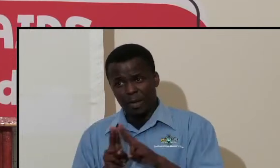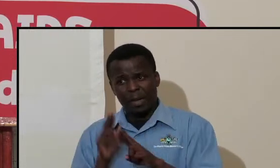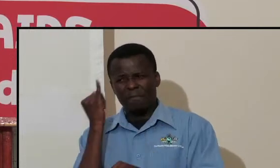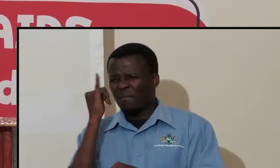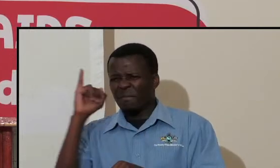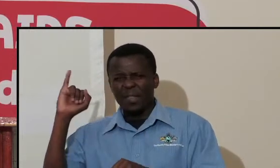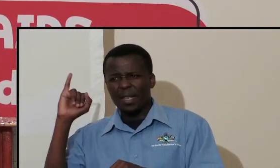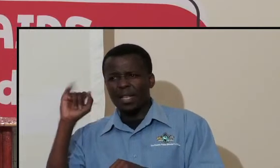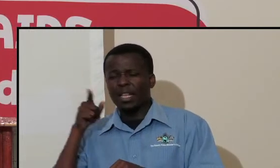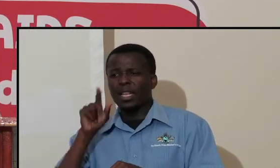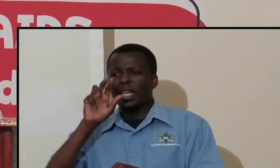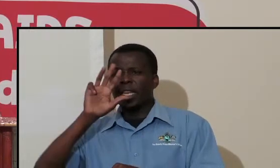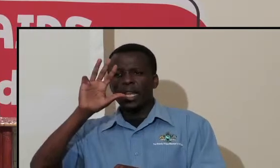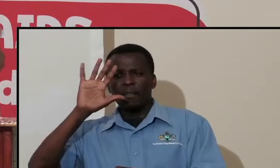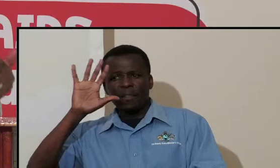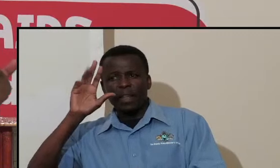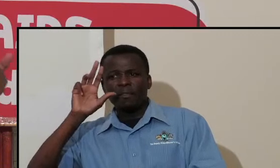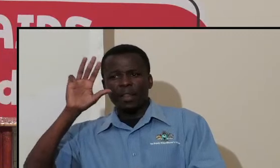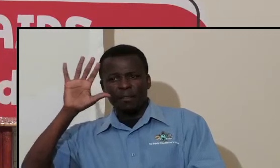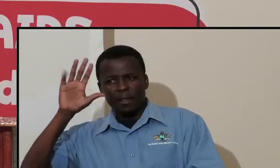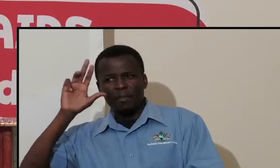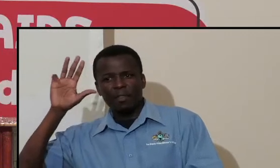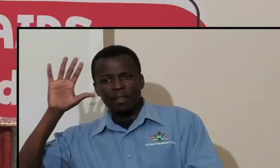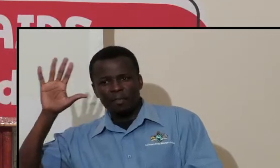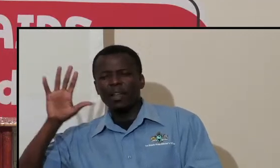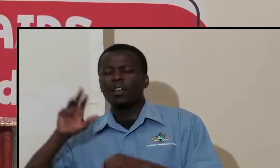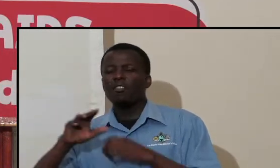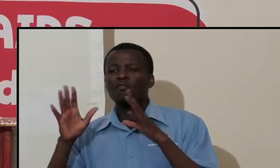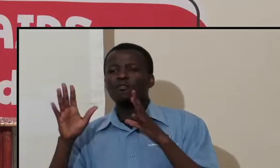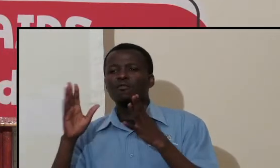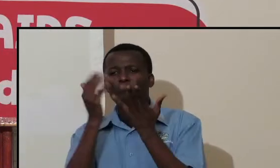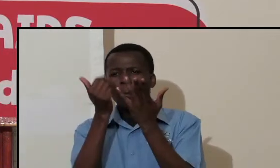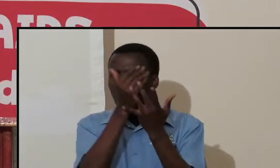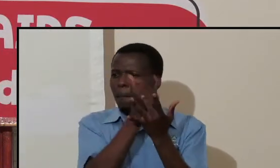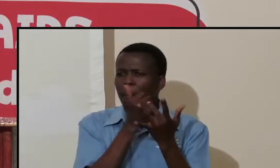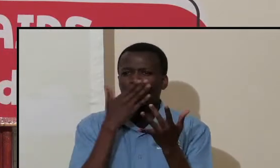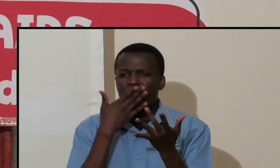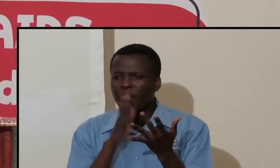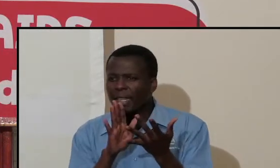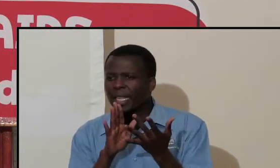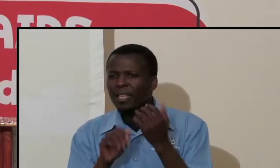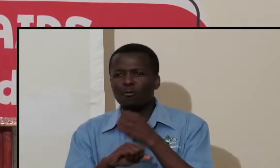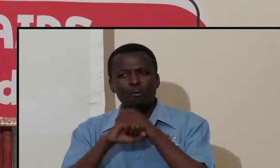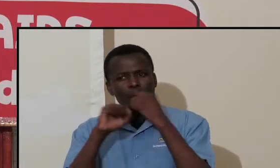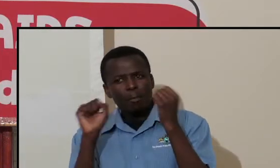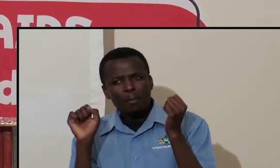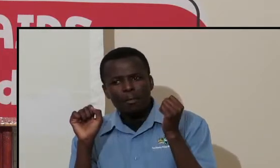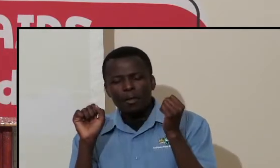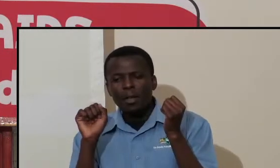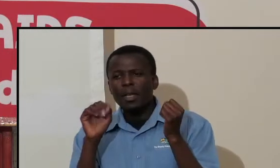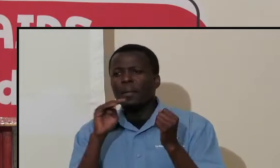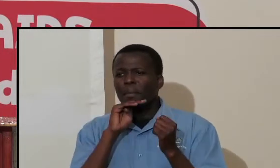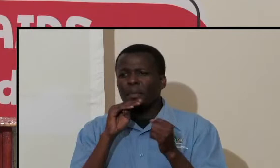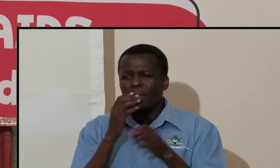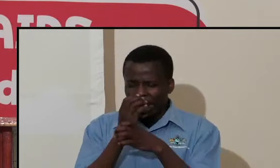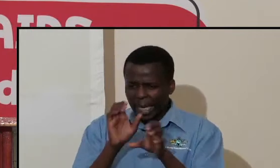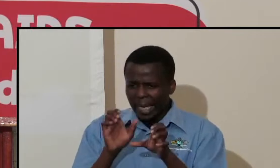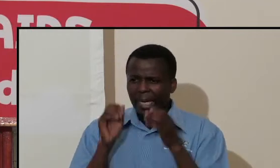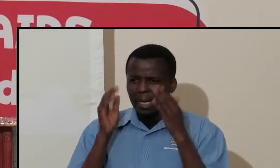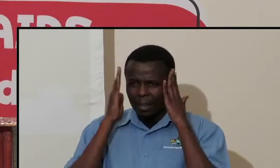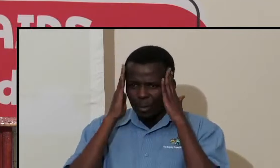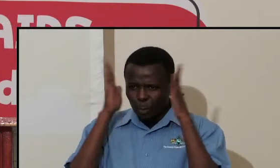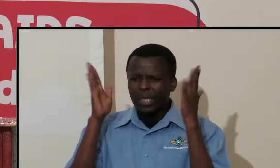95, 95, 10 years ahead of the global targets. Even more impressive, we have sustained